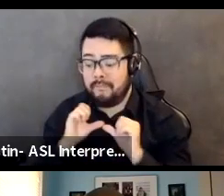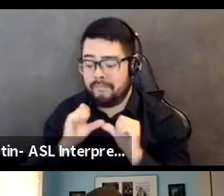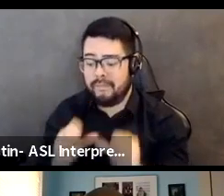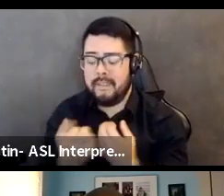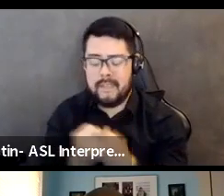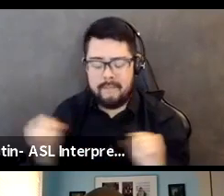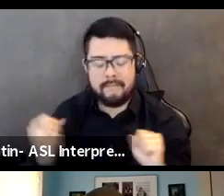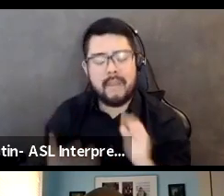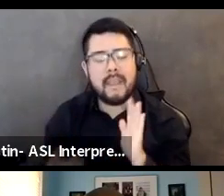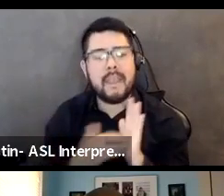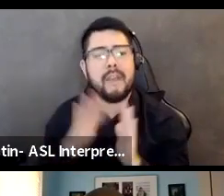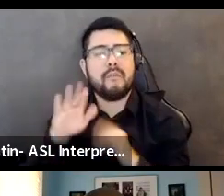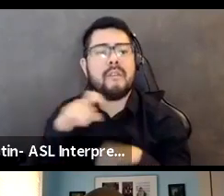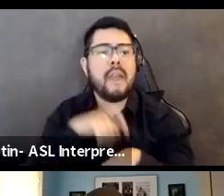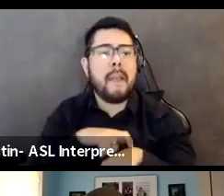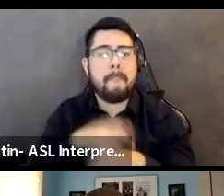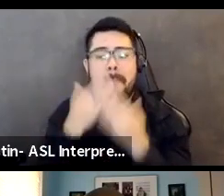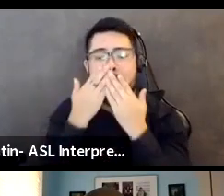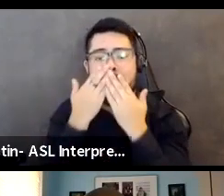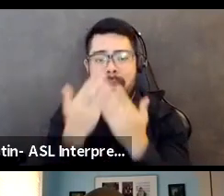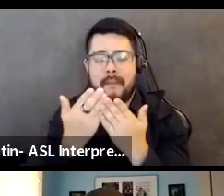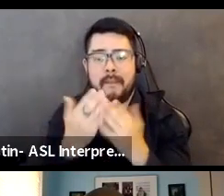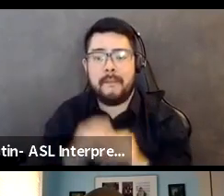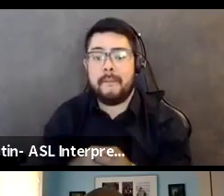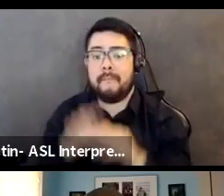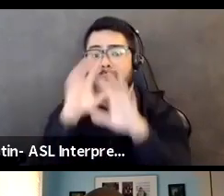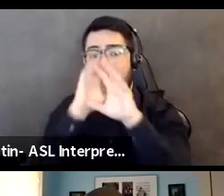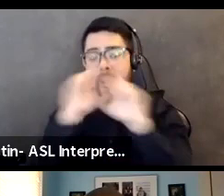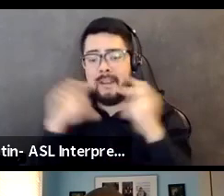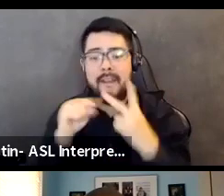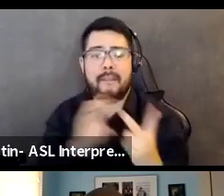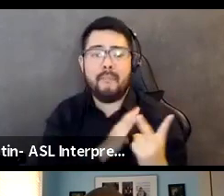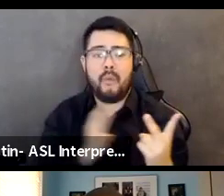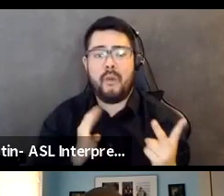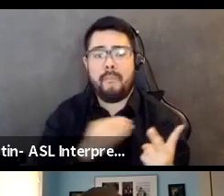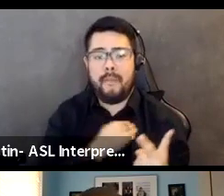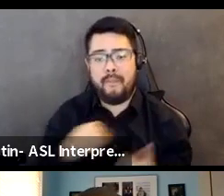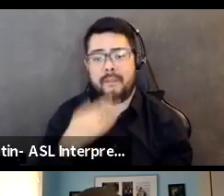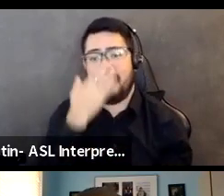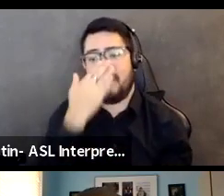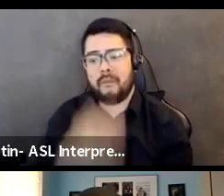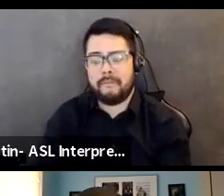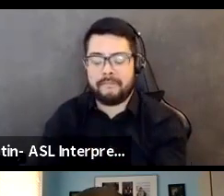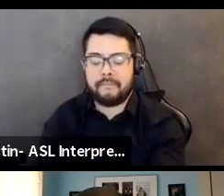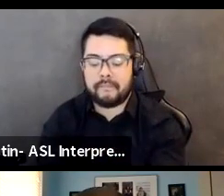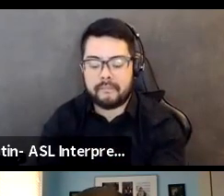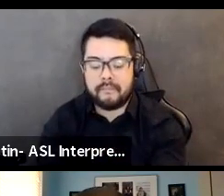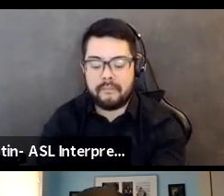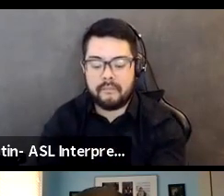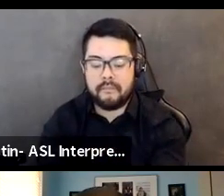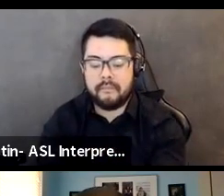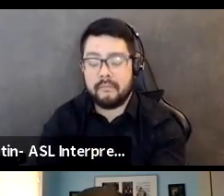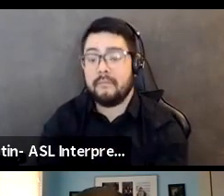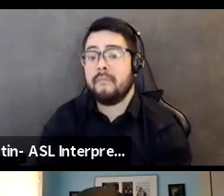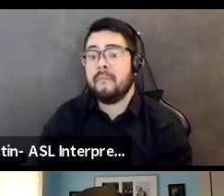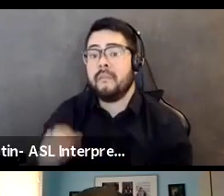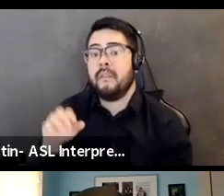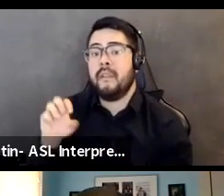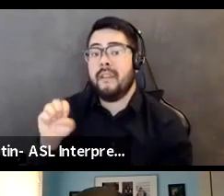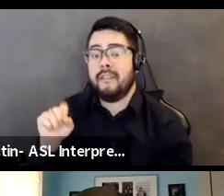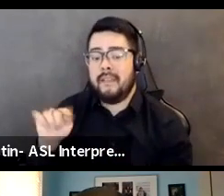thank you for your time to speak thank you uh mr president and members of the board thank you alderman scott